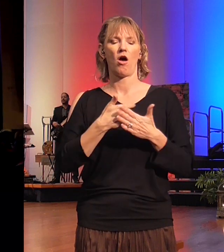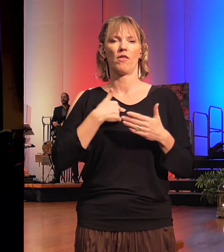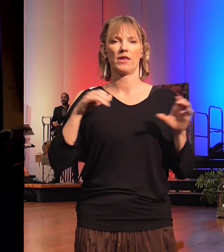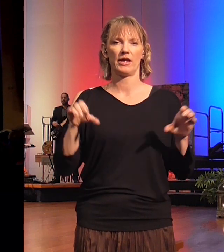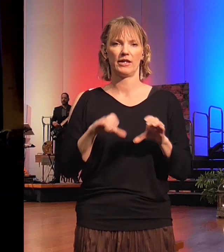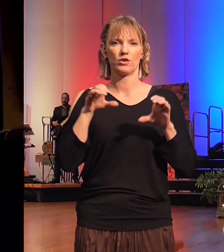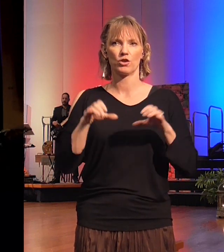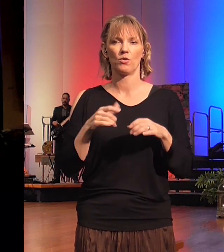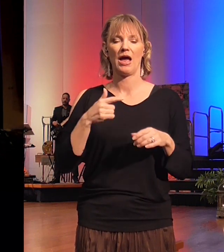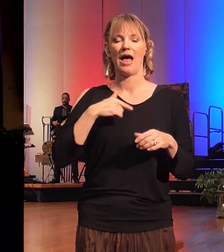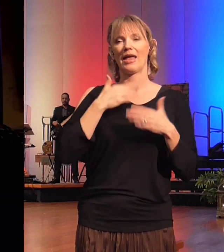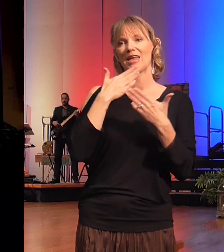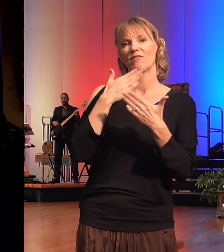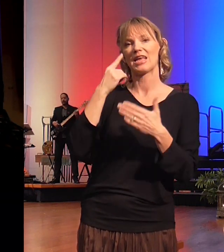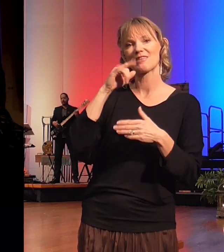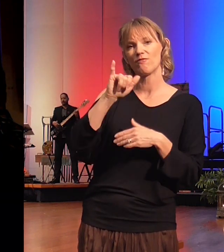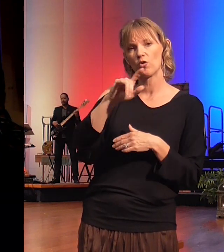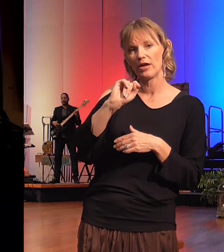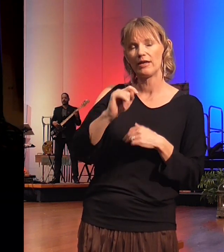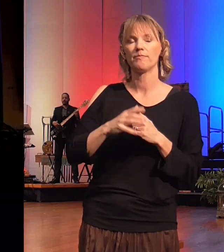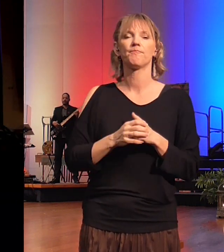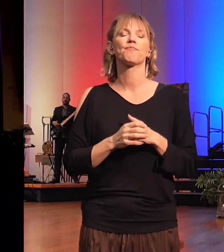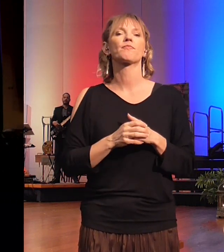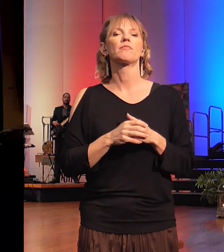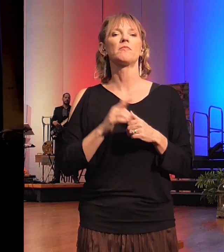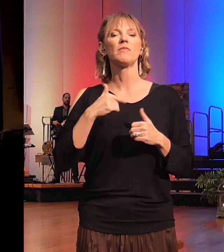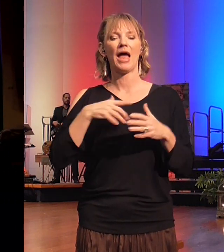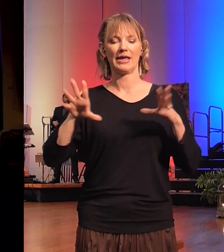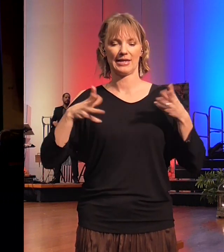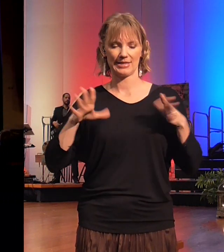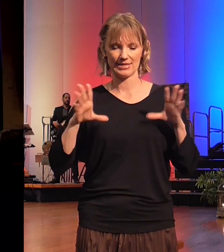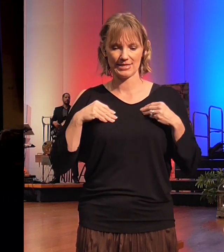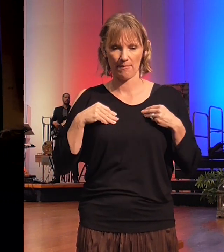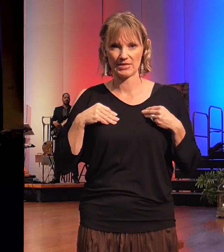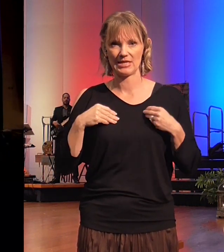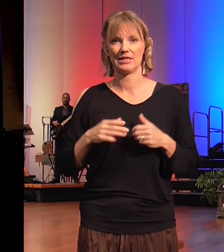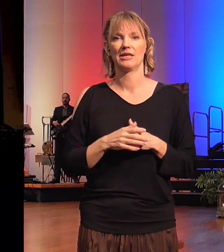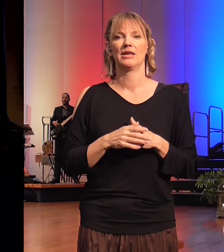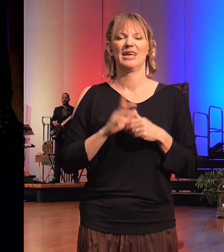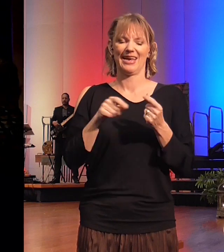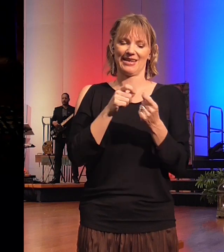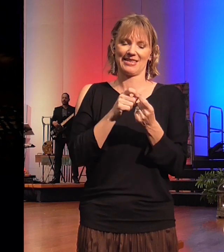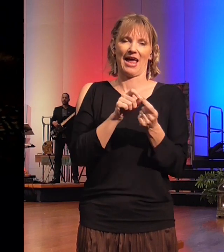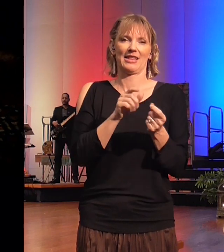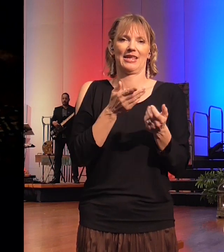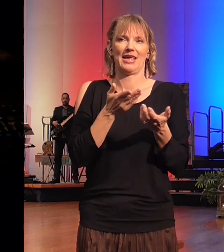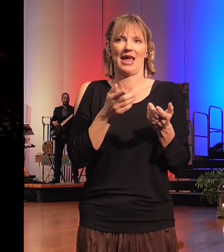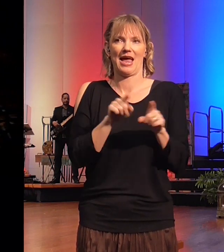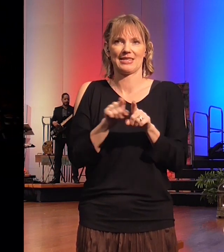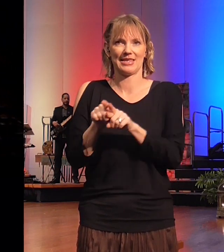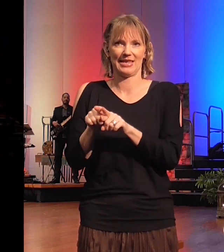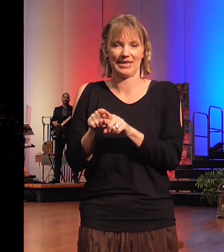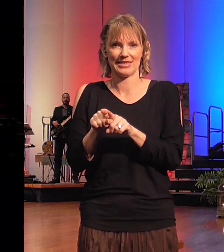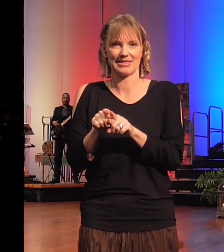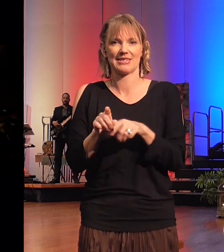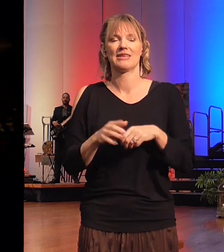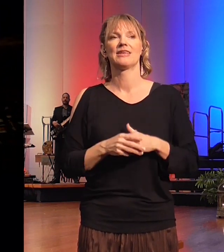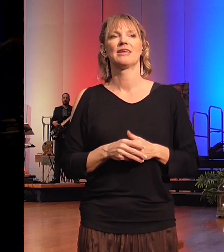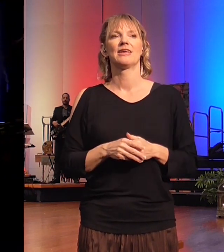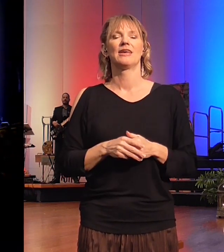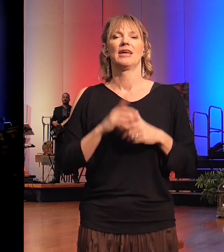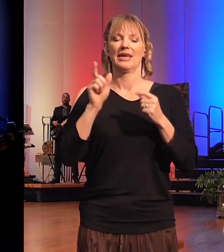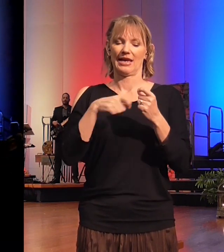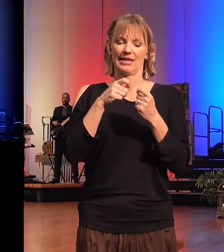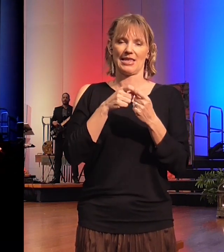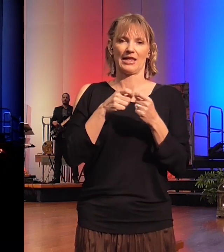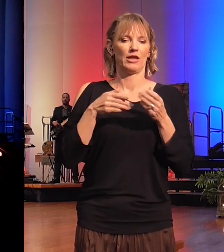I give thanks for it, and I accept it. Just the way that it is, and just the way that it is